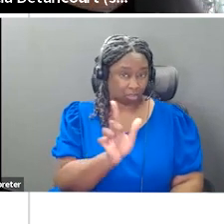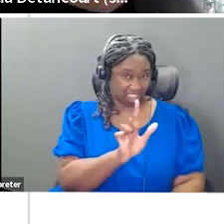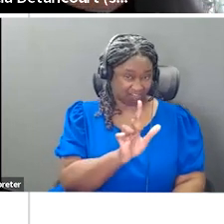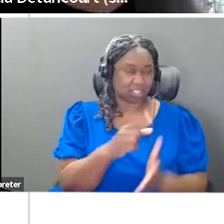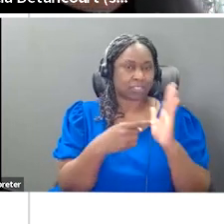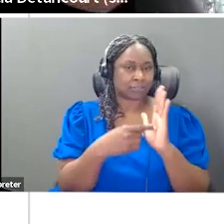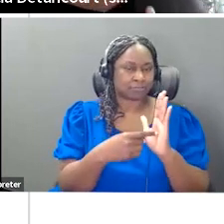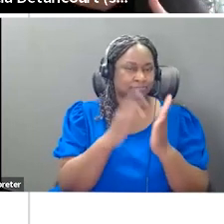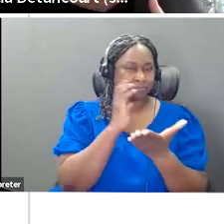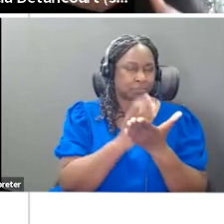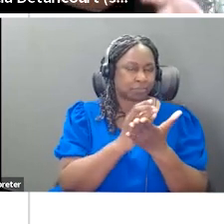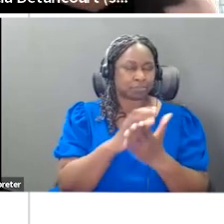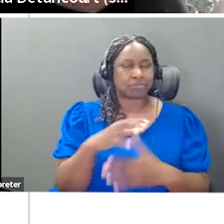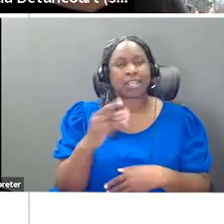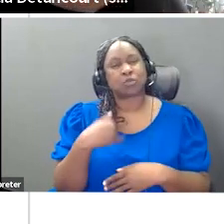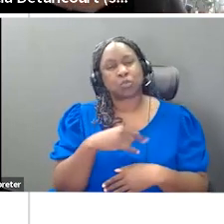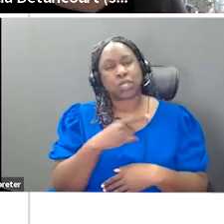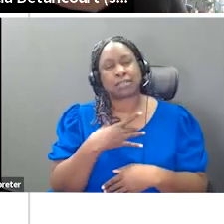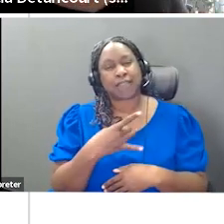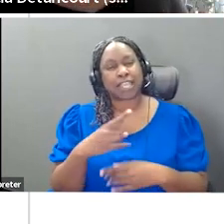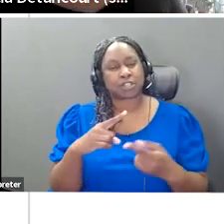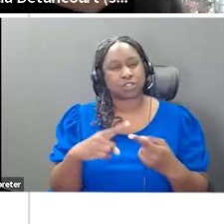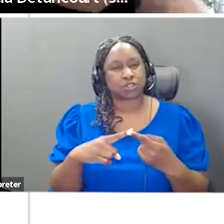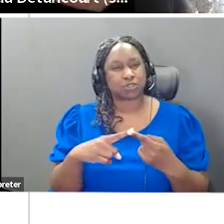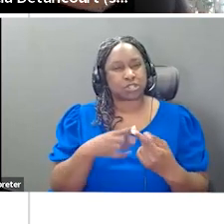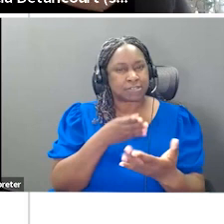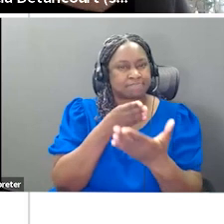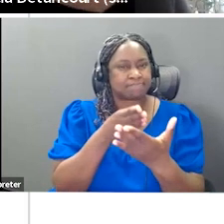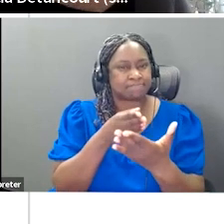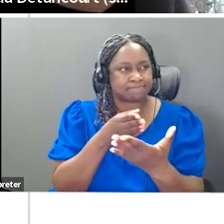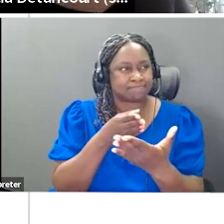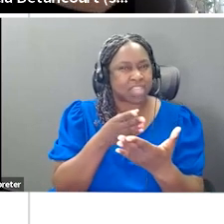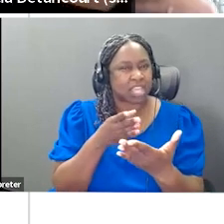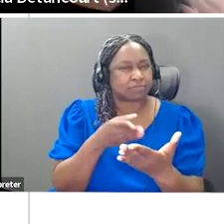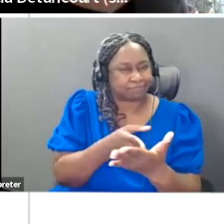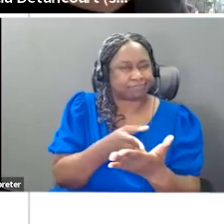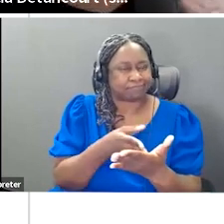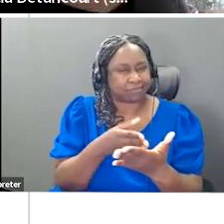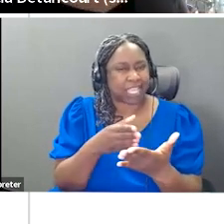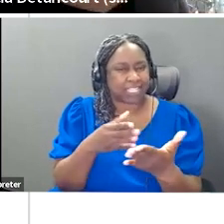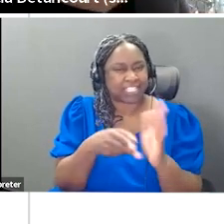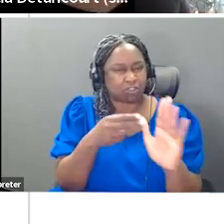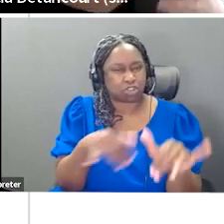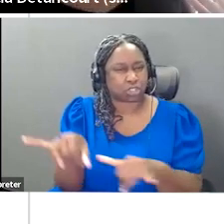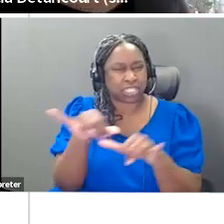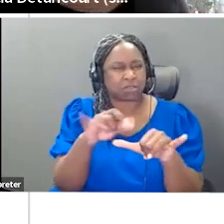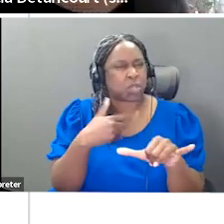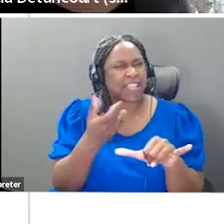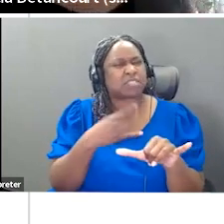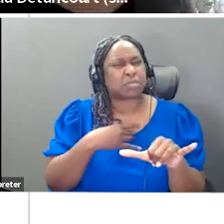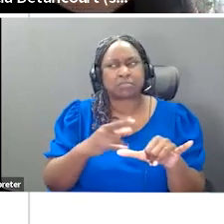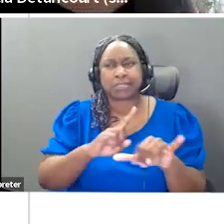really like to counteract stereotypes and show kids in doing things and doing activities that are